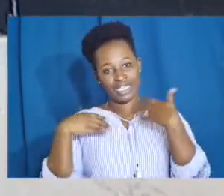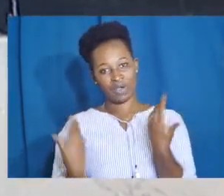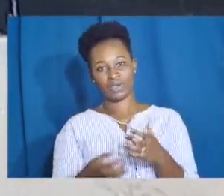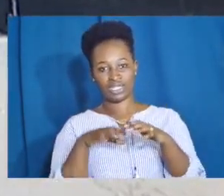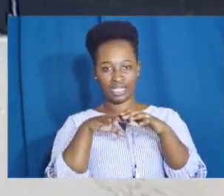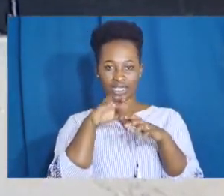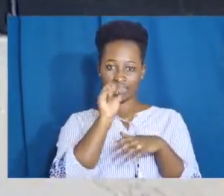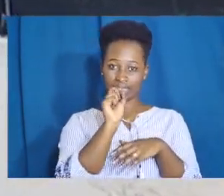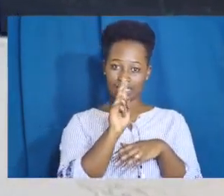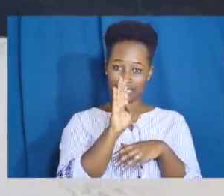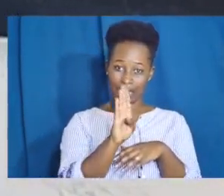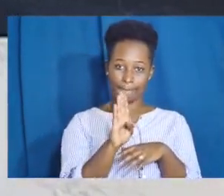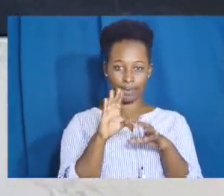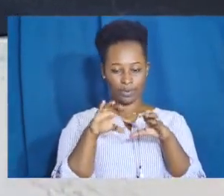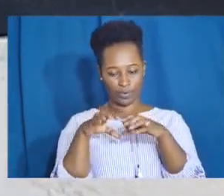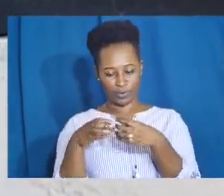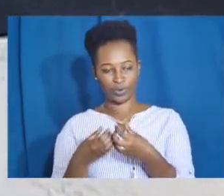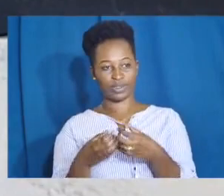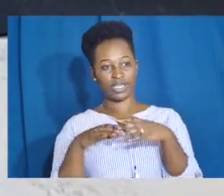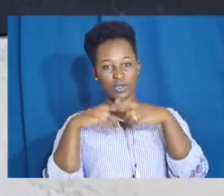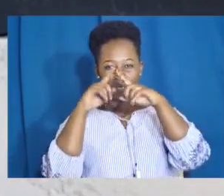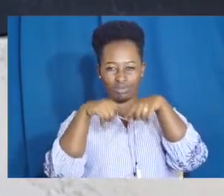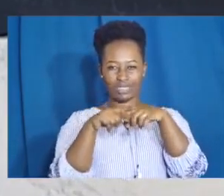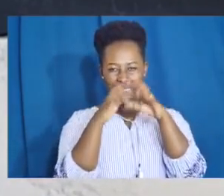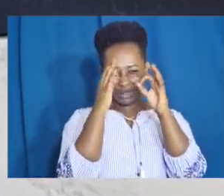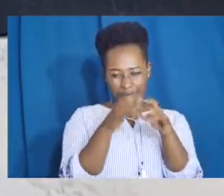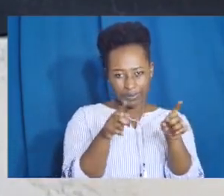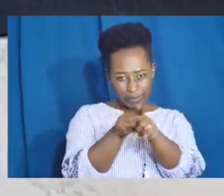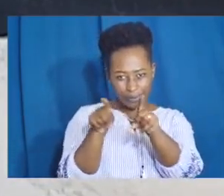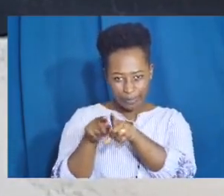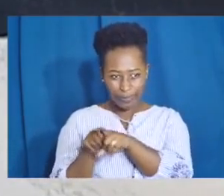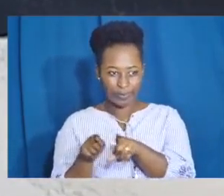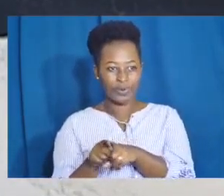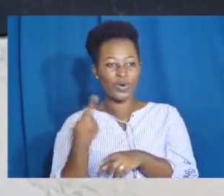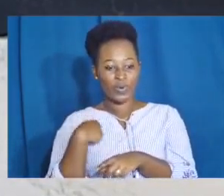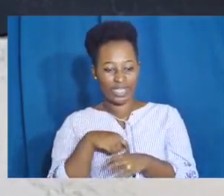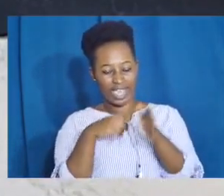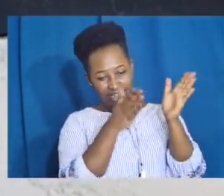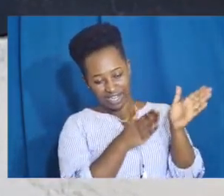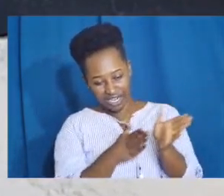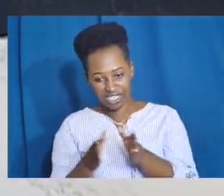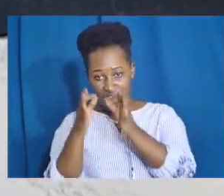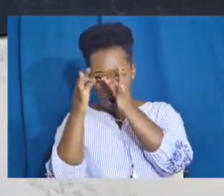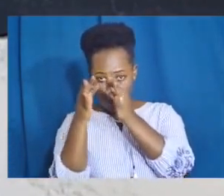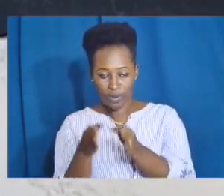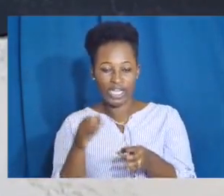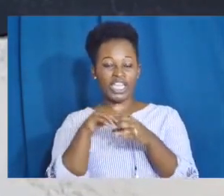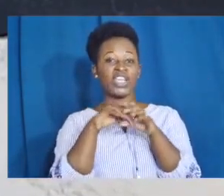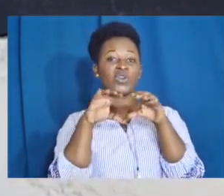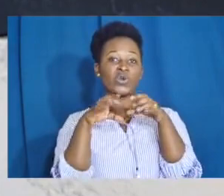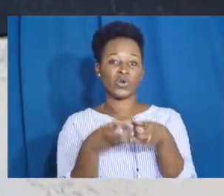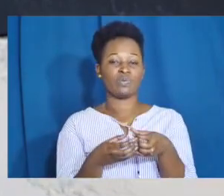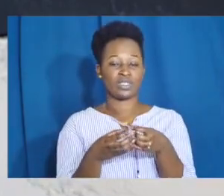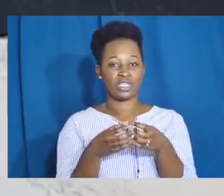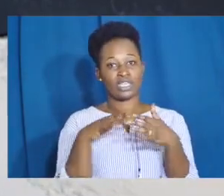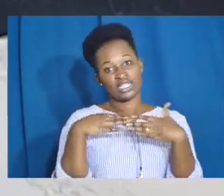subgroups on the basis of similarities. We arrange organisms in groups